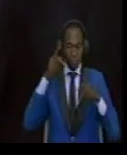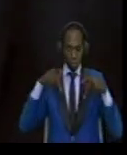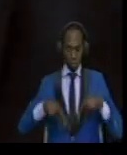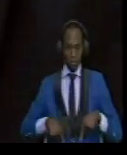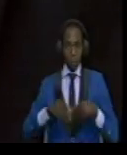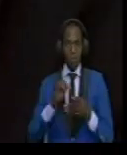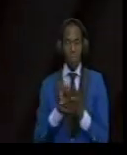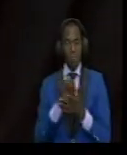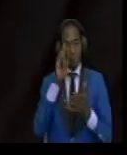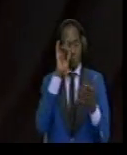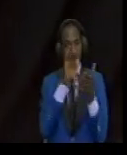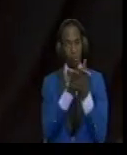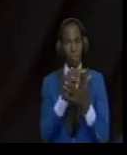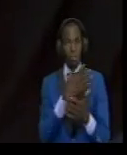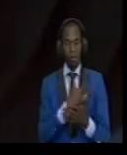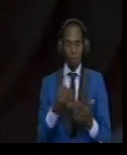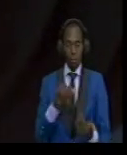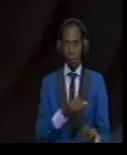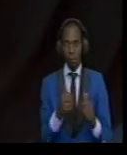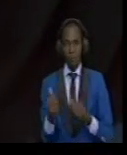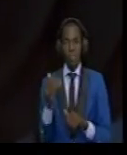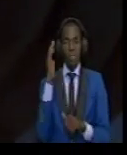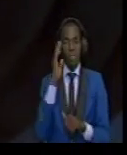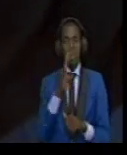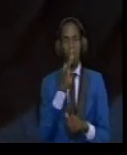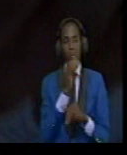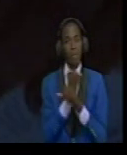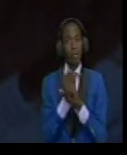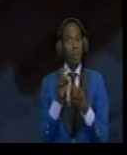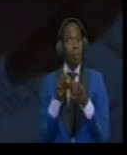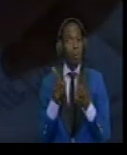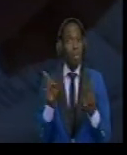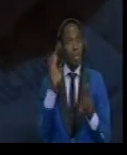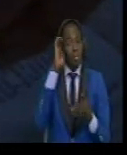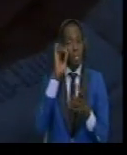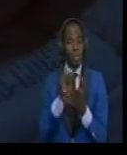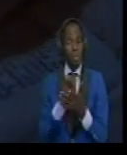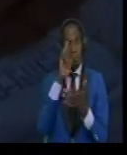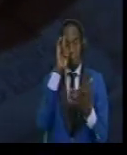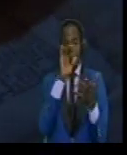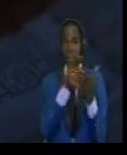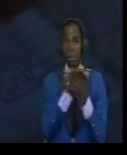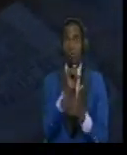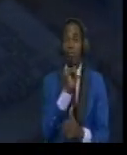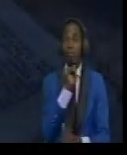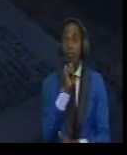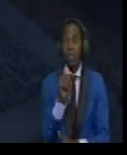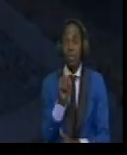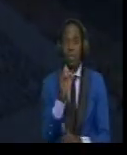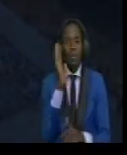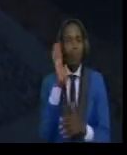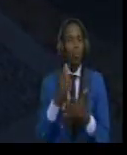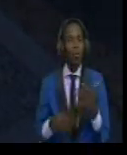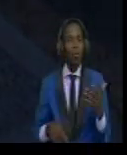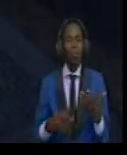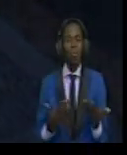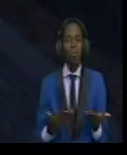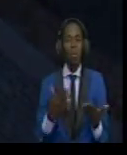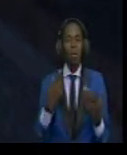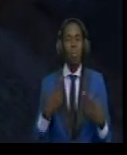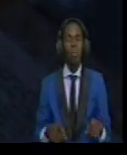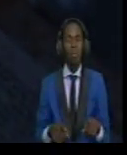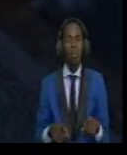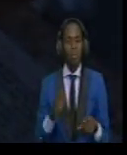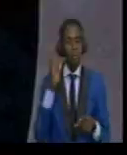is baptized shall be saved. He that believeth not, what will happen? Shall be done. That means it's